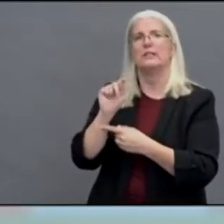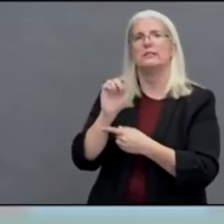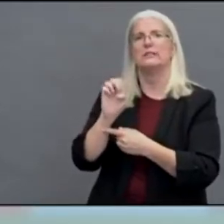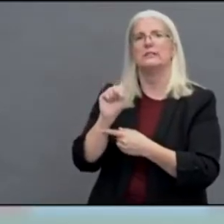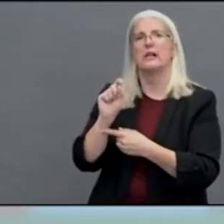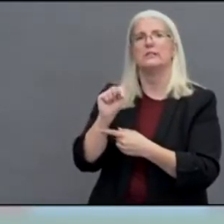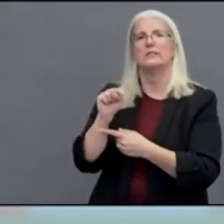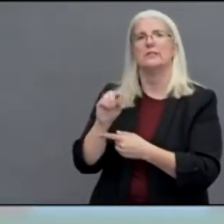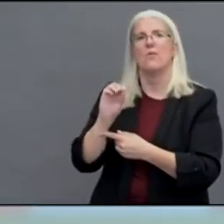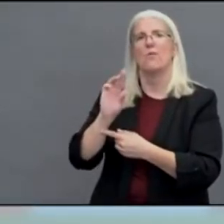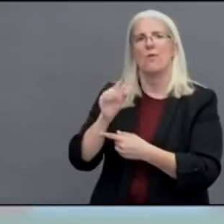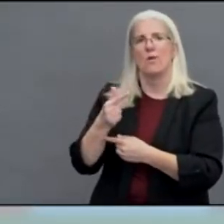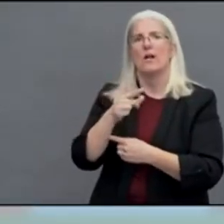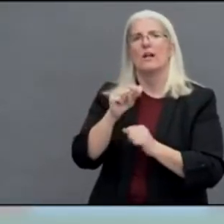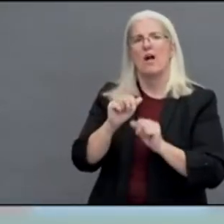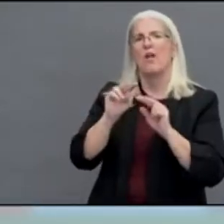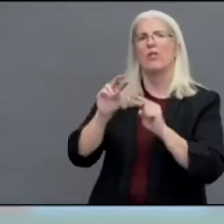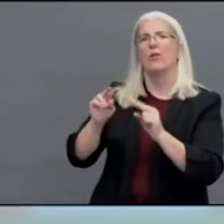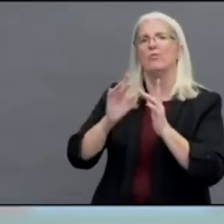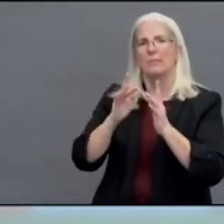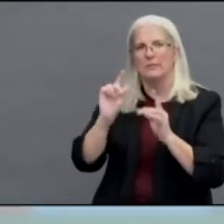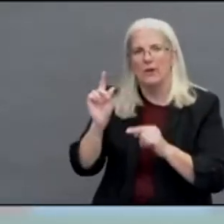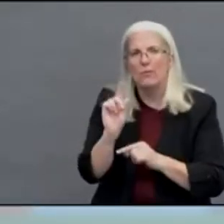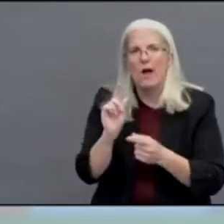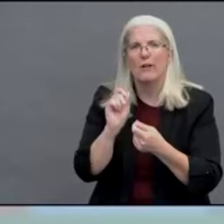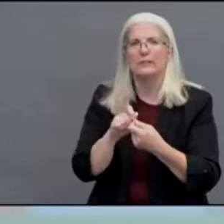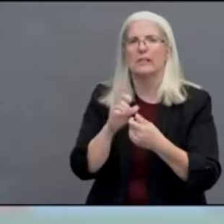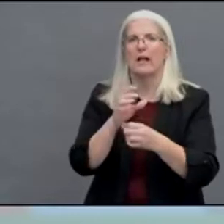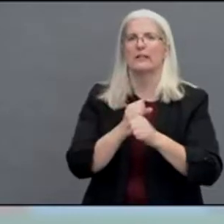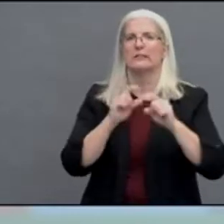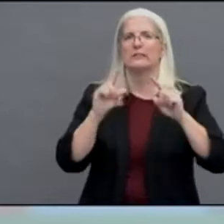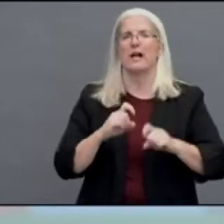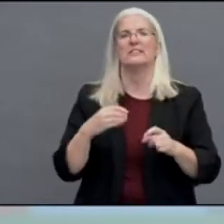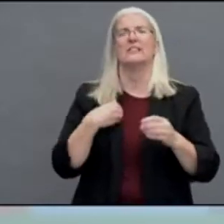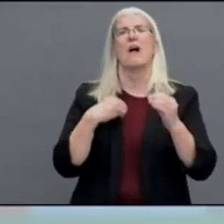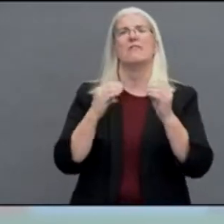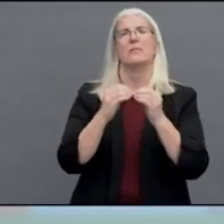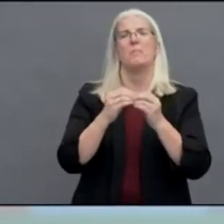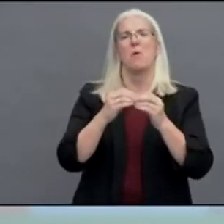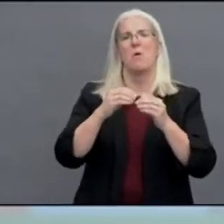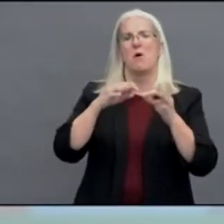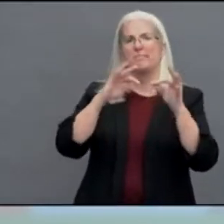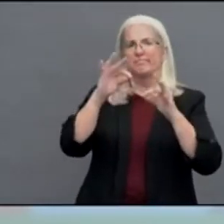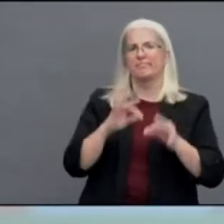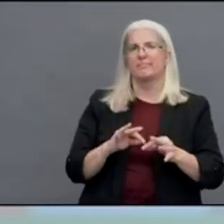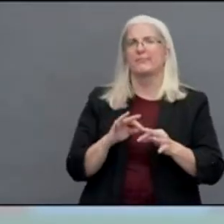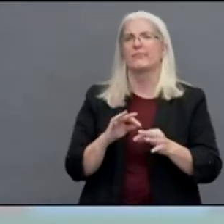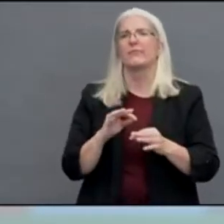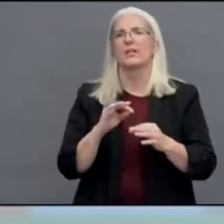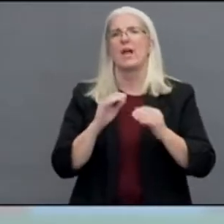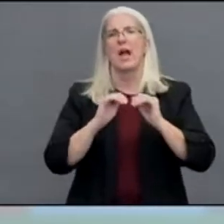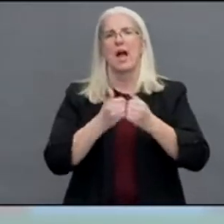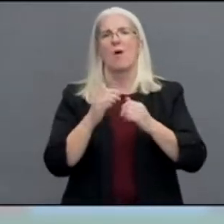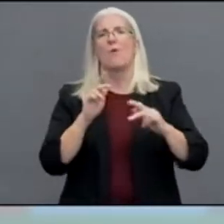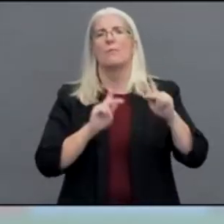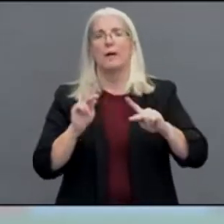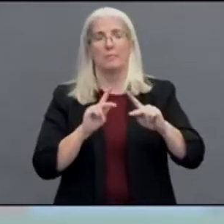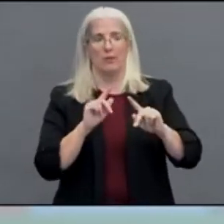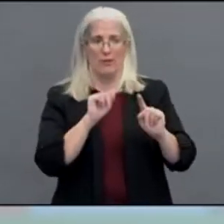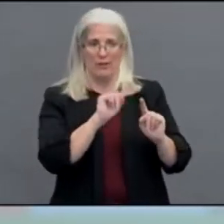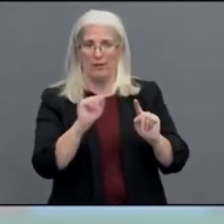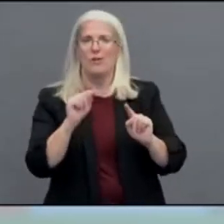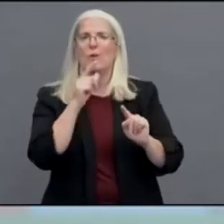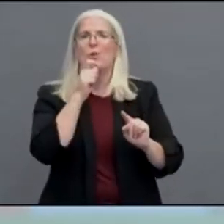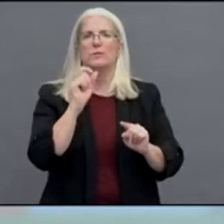With that being said, a person, so I'm going to go a little bit more in depth as to individuals that should be tested, should